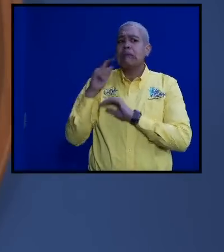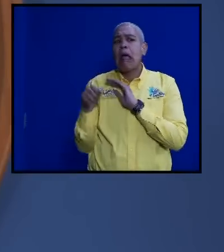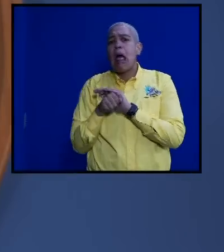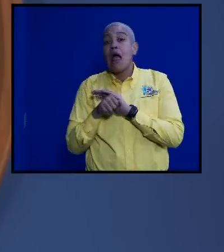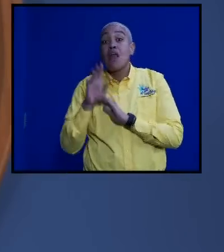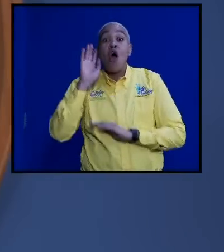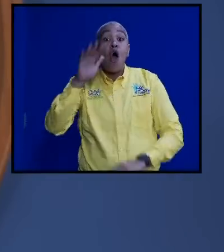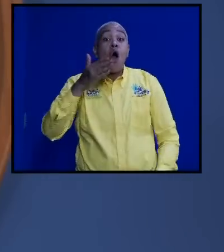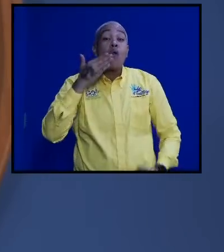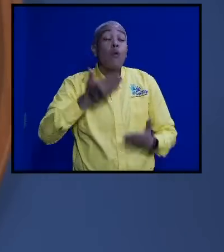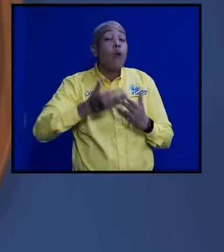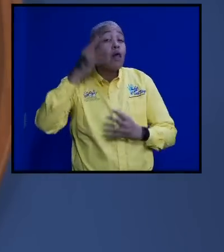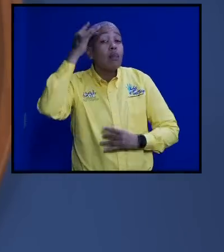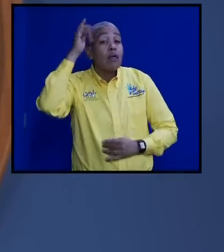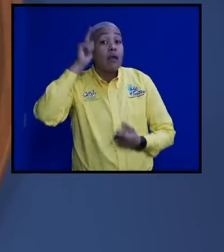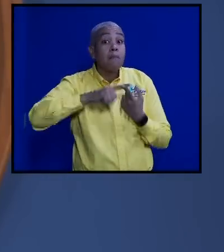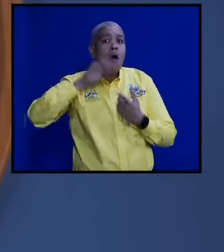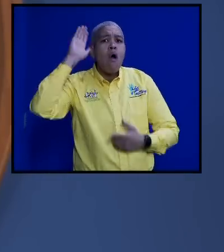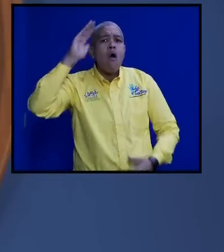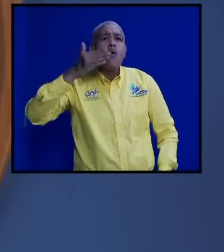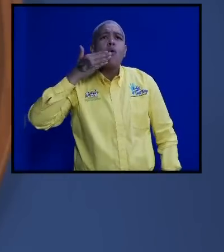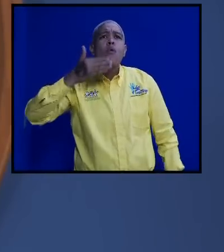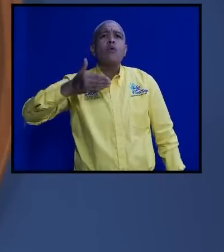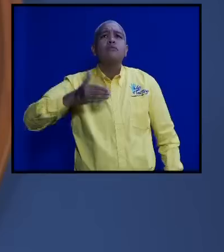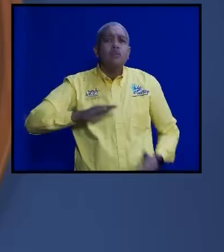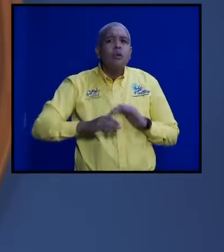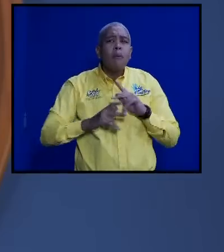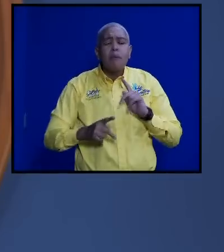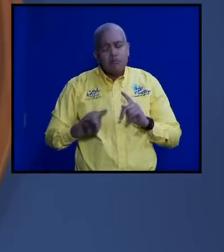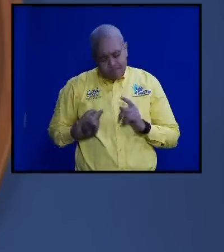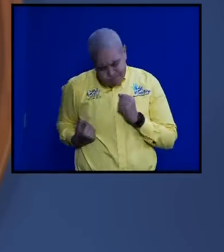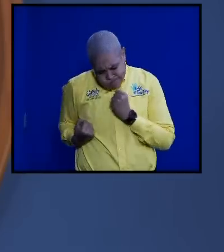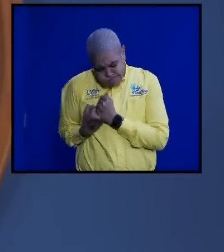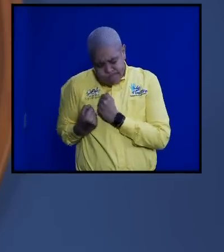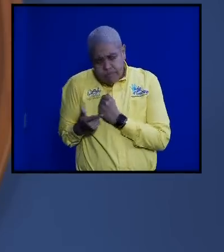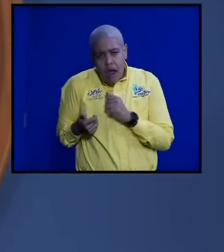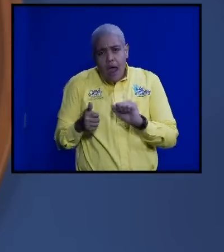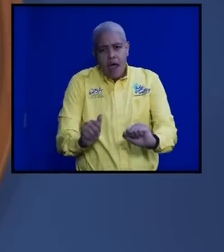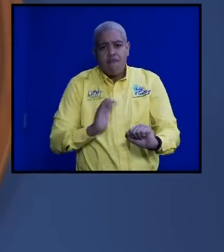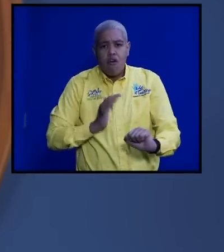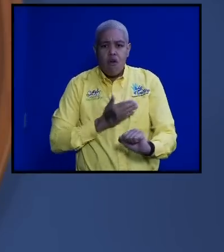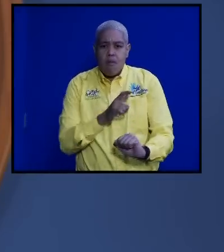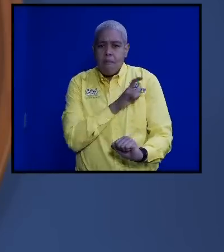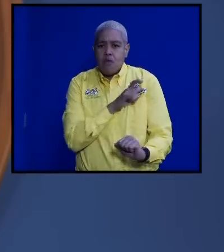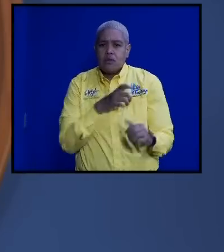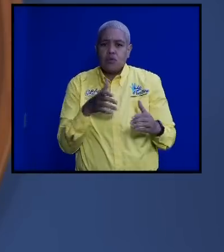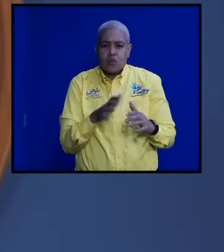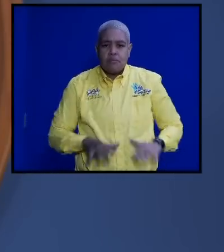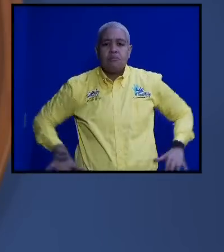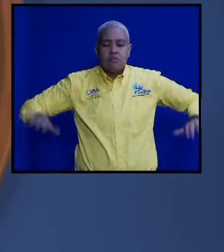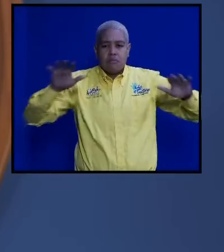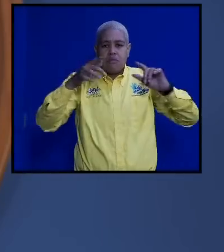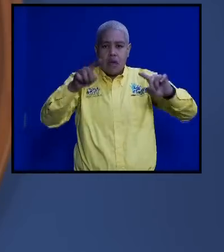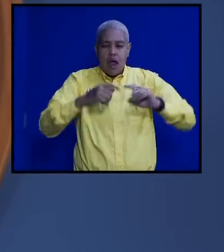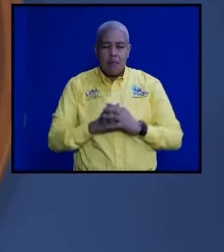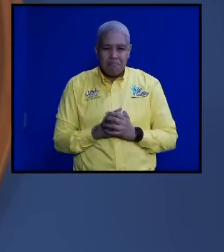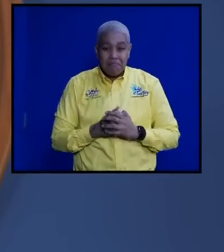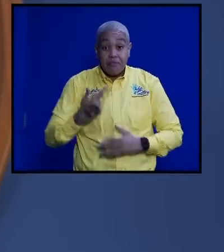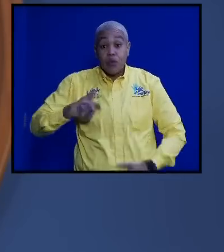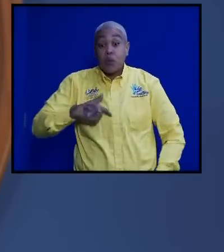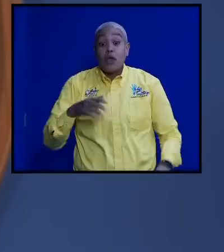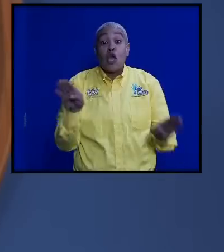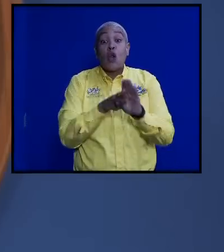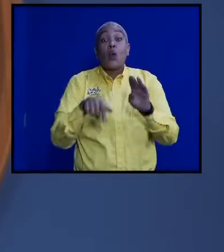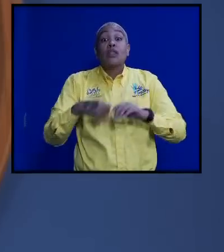well-thinking and well-meaning Jamaican comes on board with us to support the effort of our security forces. As we close